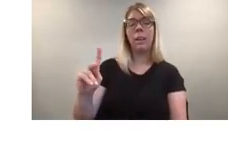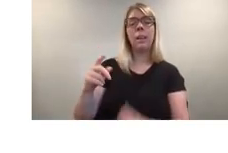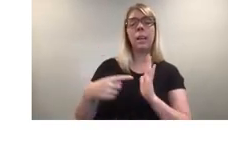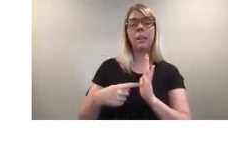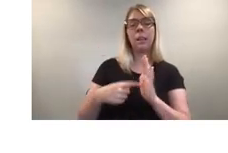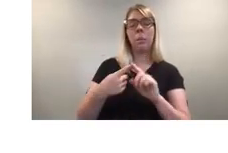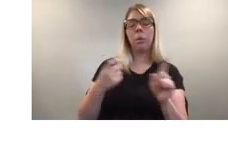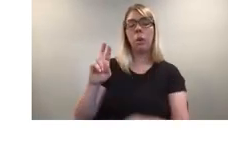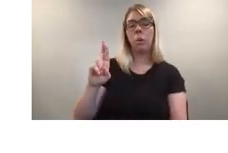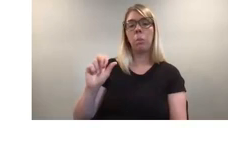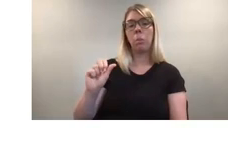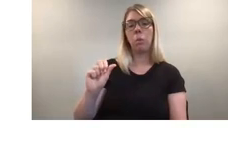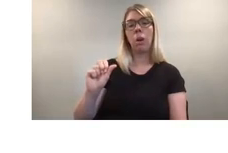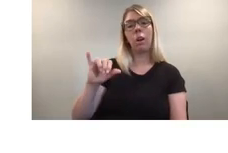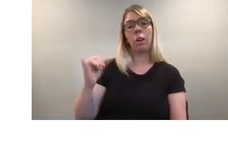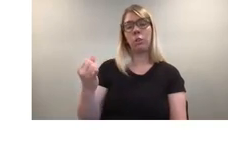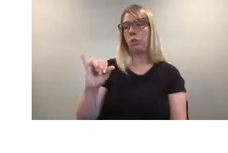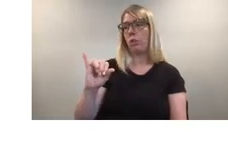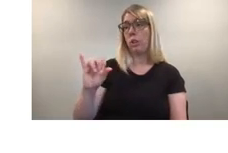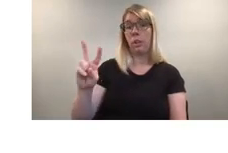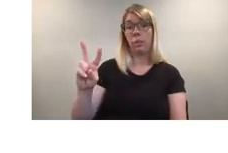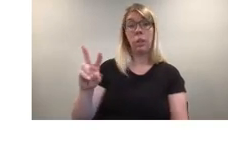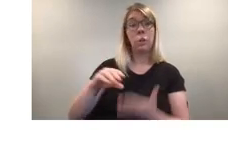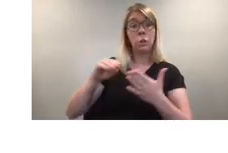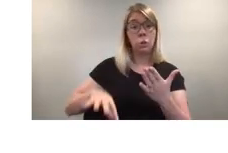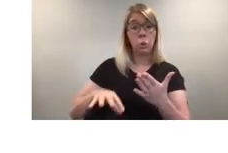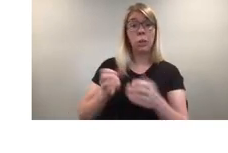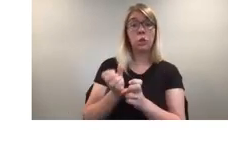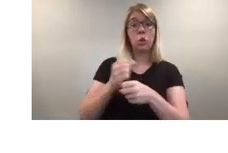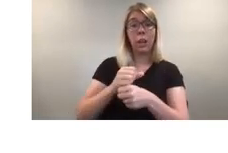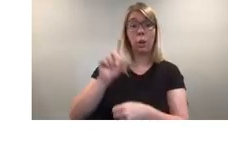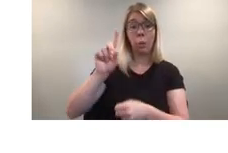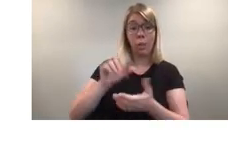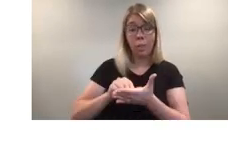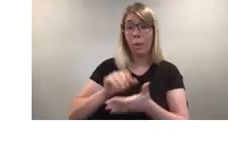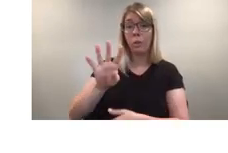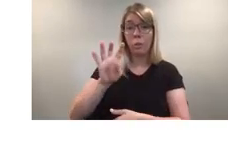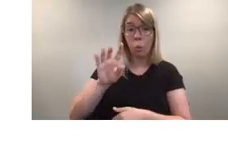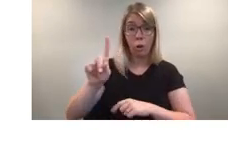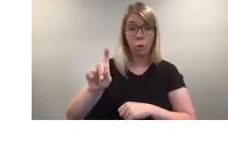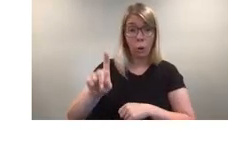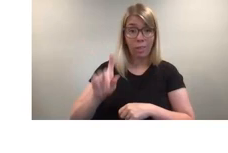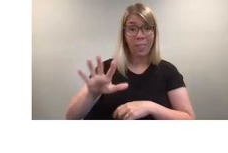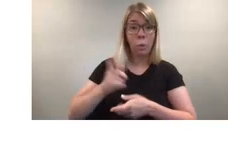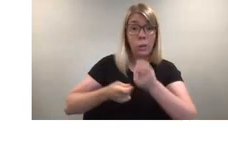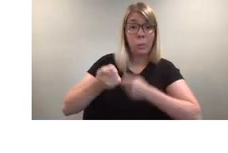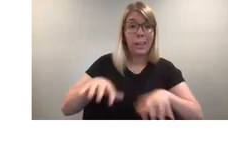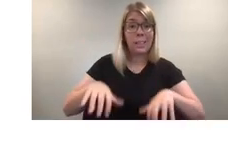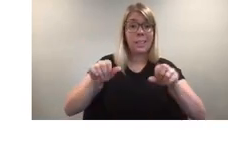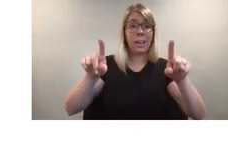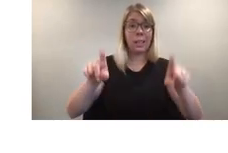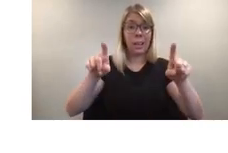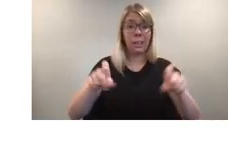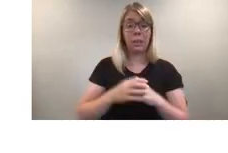students create 1,400 questions, which actually took the place of having an exam. And a key part of this was the way in which